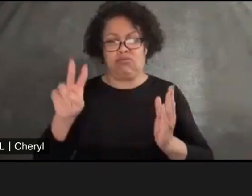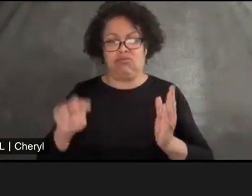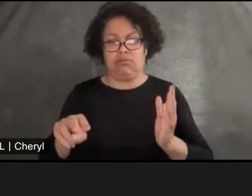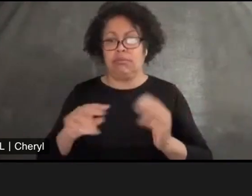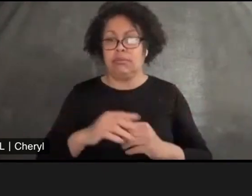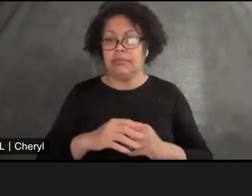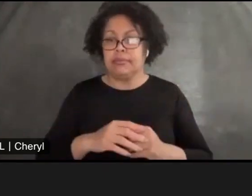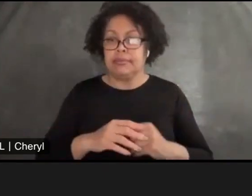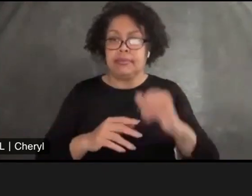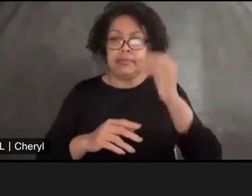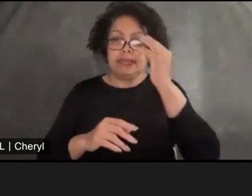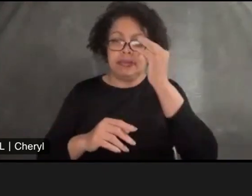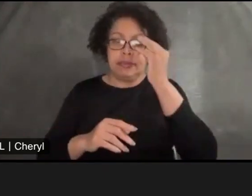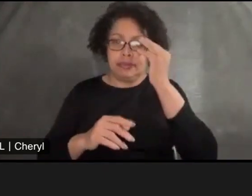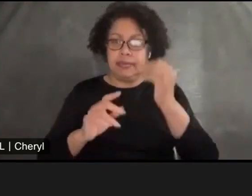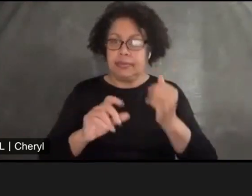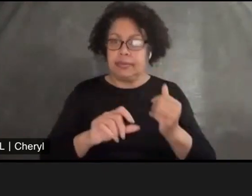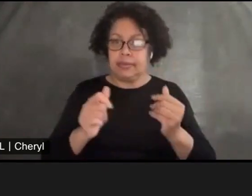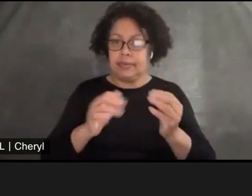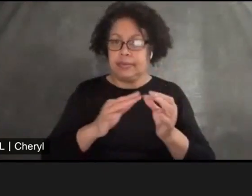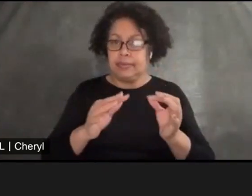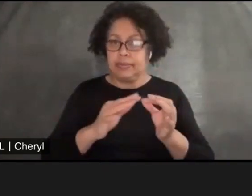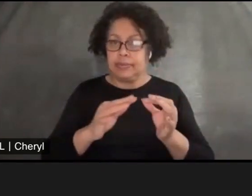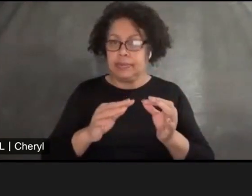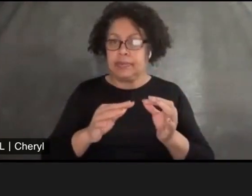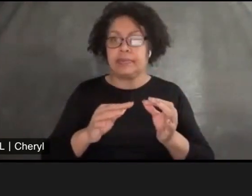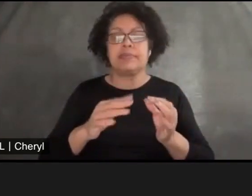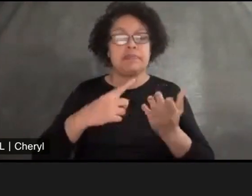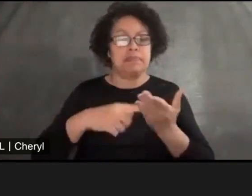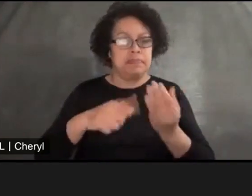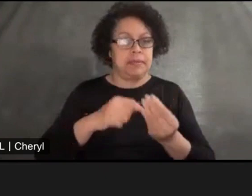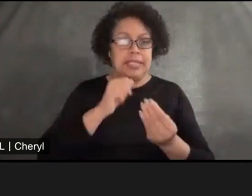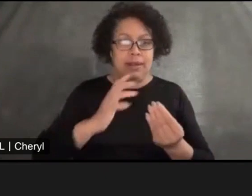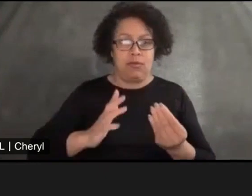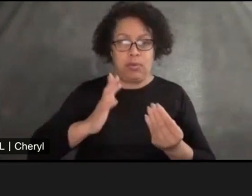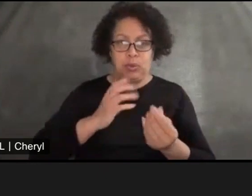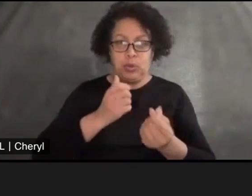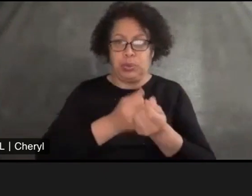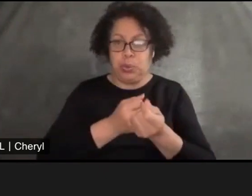another conversation around informal supports.